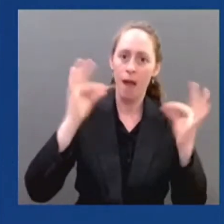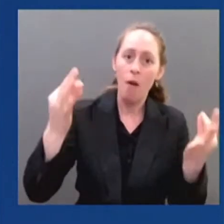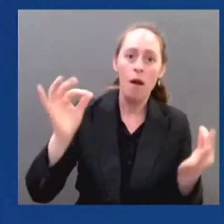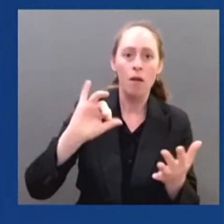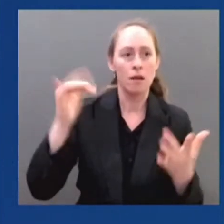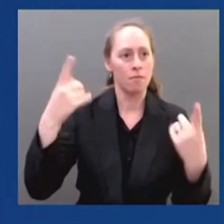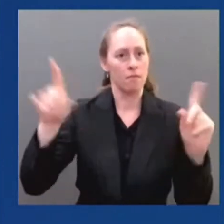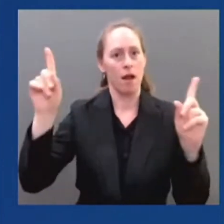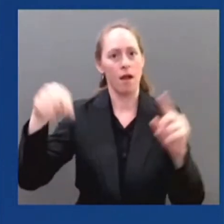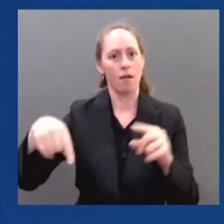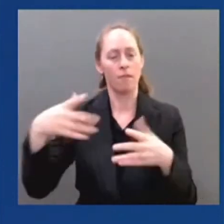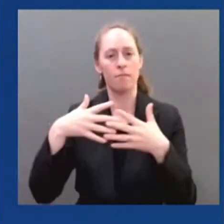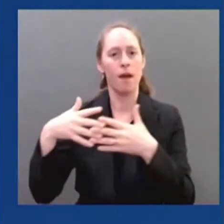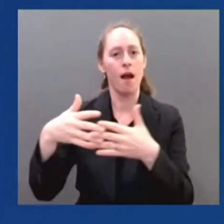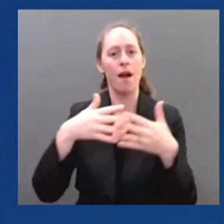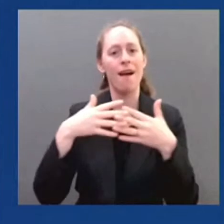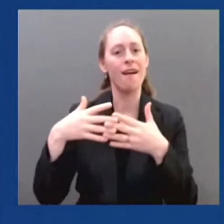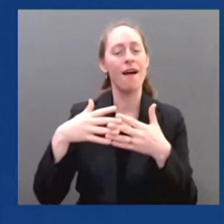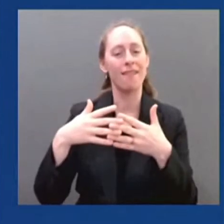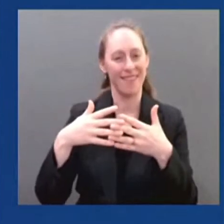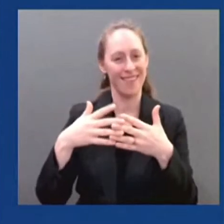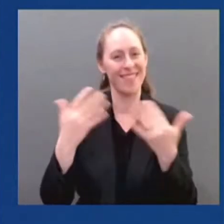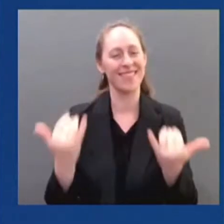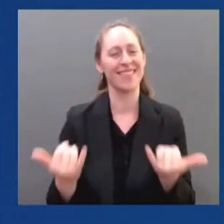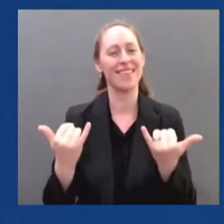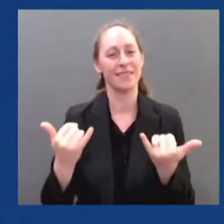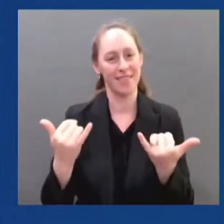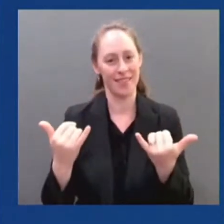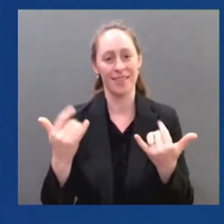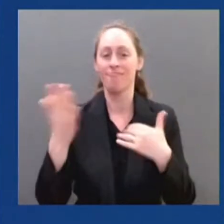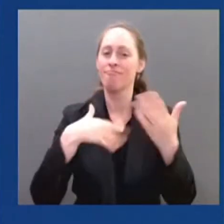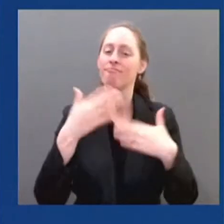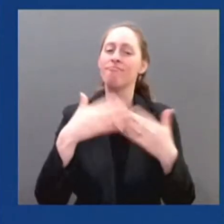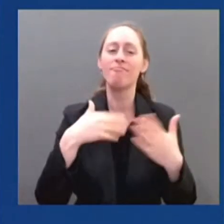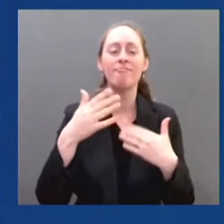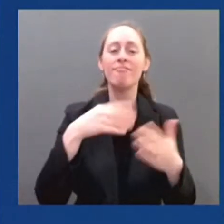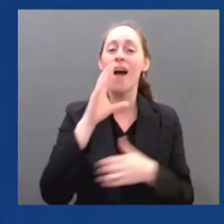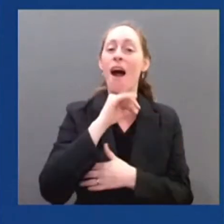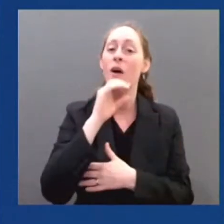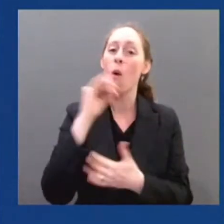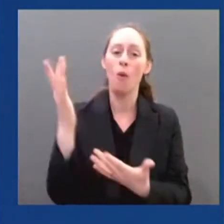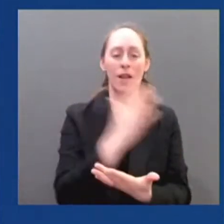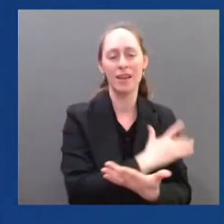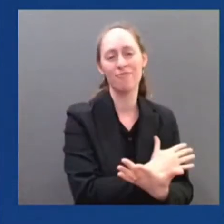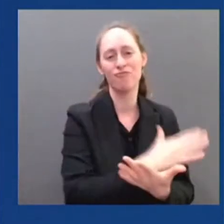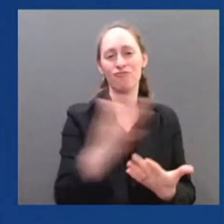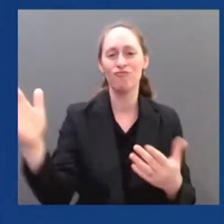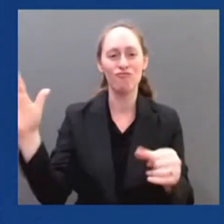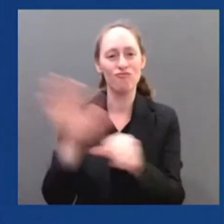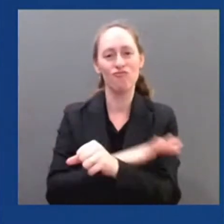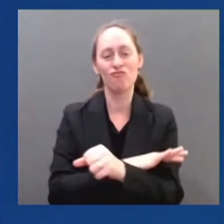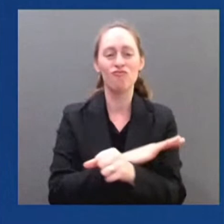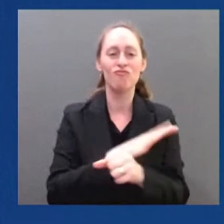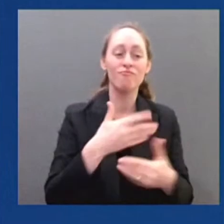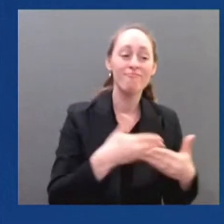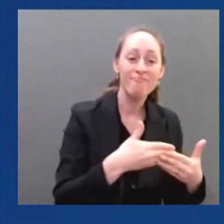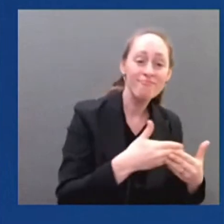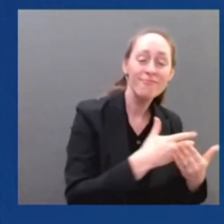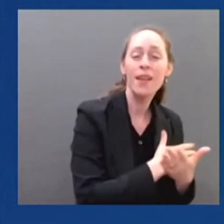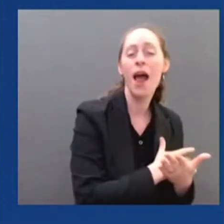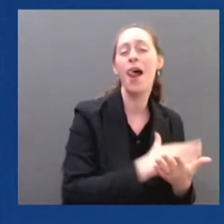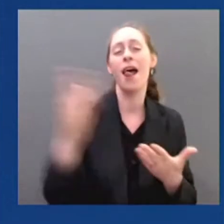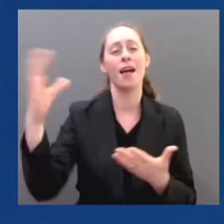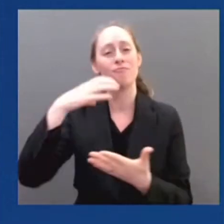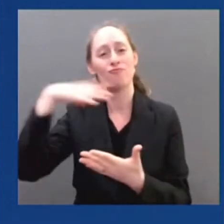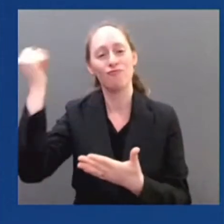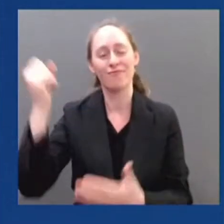our youngest, is now eligible for the protection that vaccines provide. Now, we know that these vaccines are extraordinarily